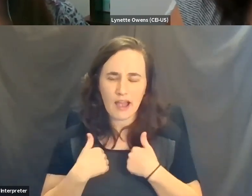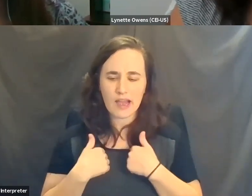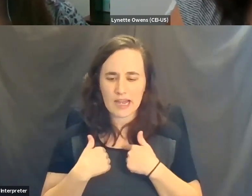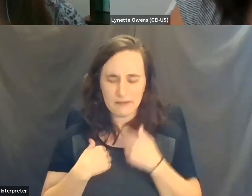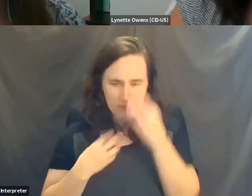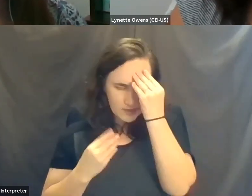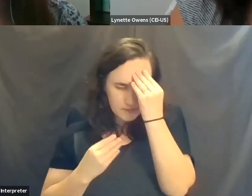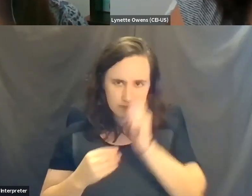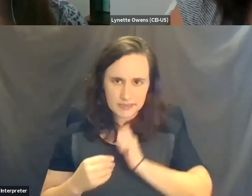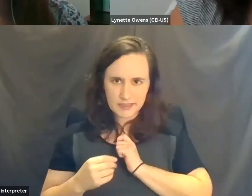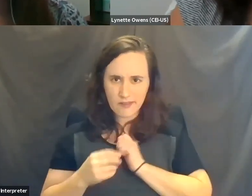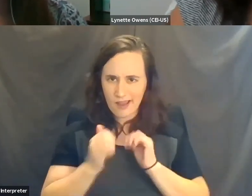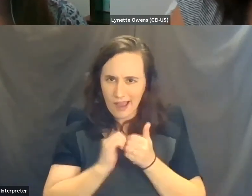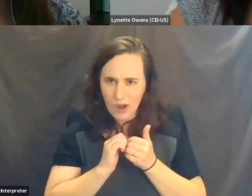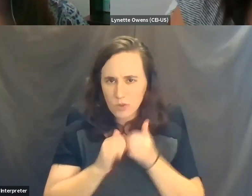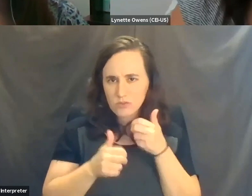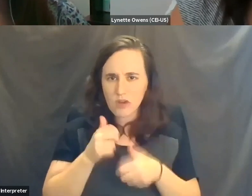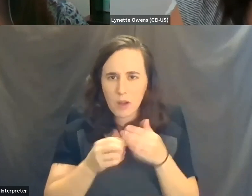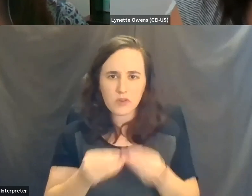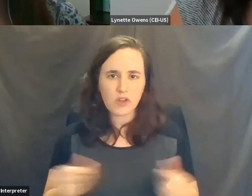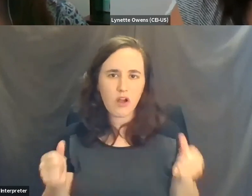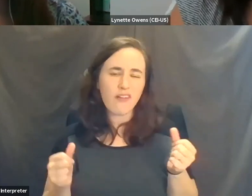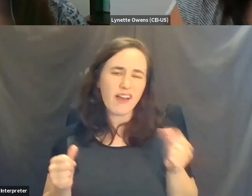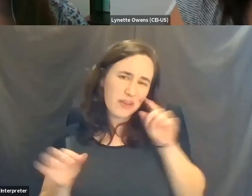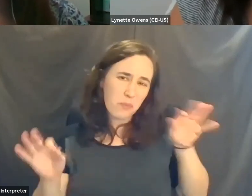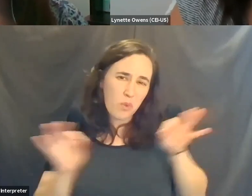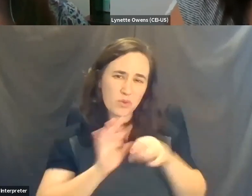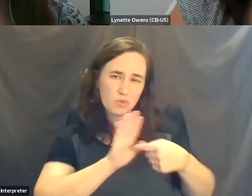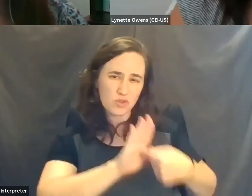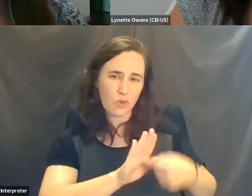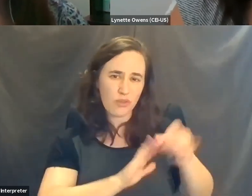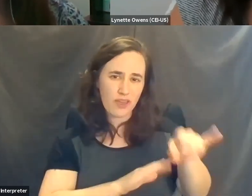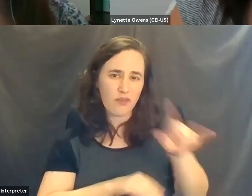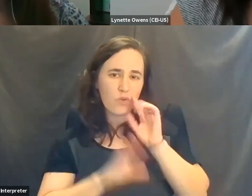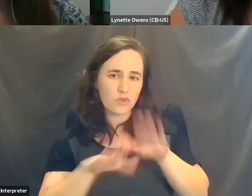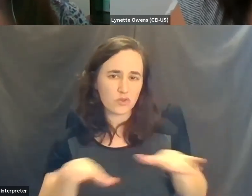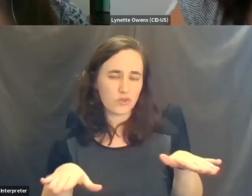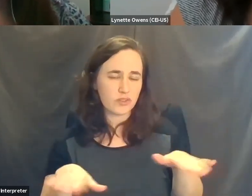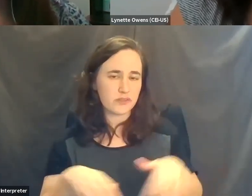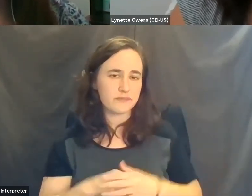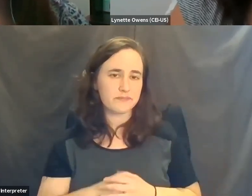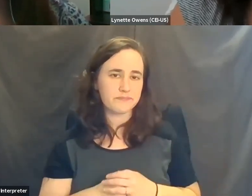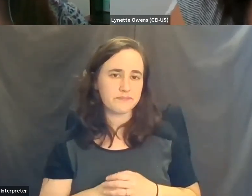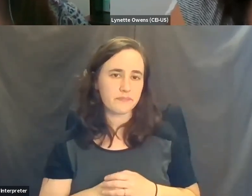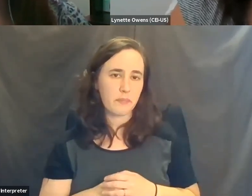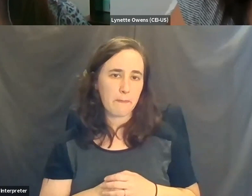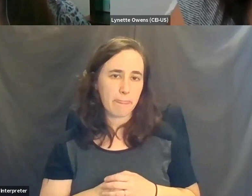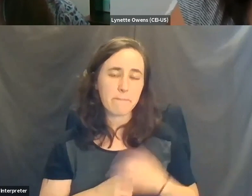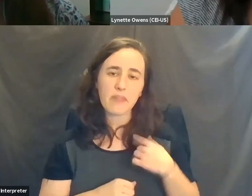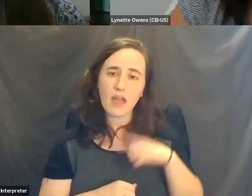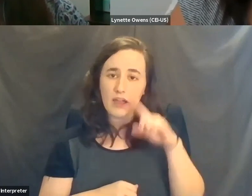that I'm thinking about to problem solve. And I think that as much as we can model that for young people, I think the